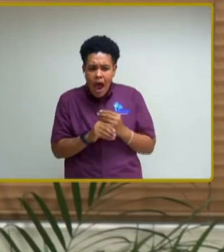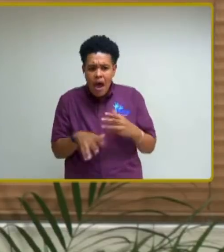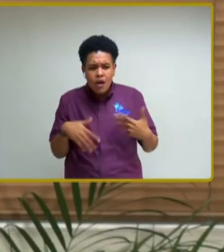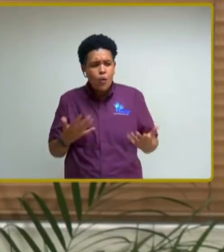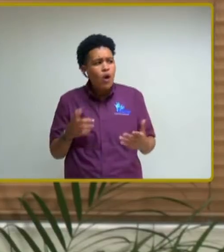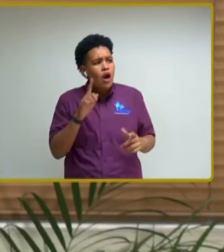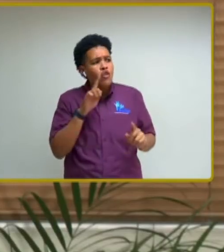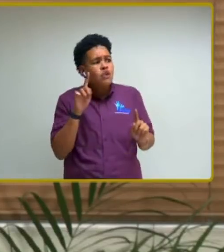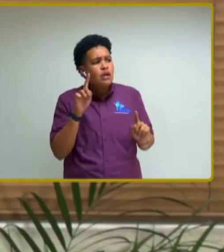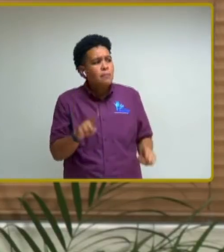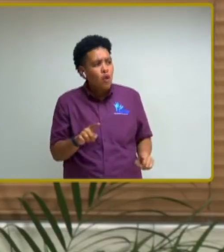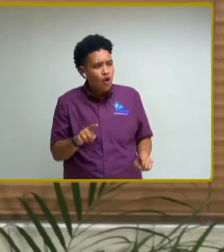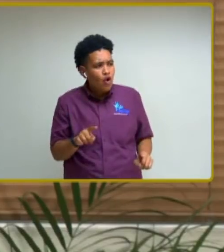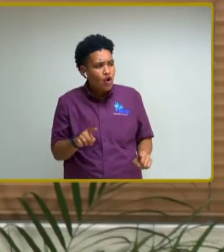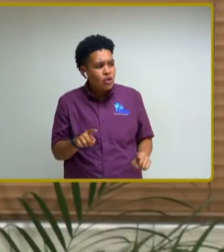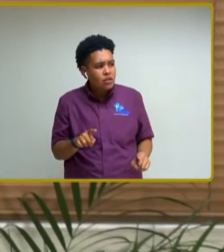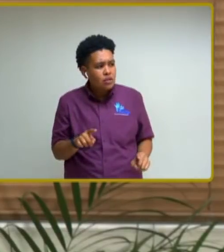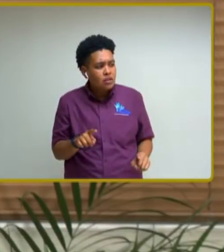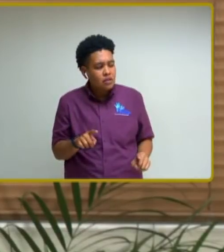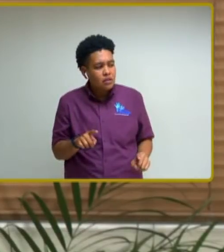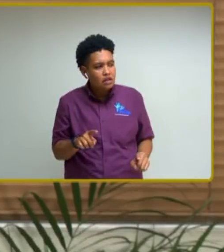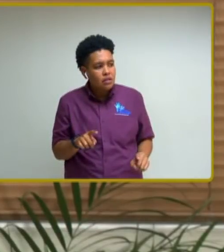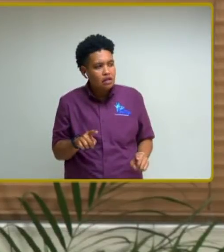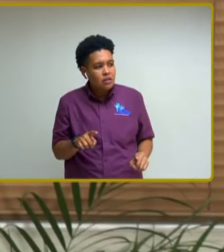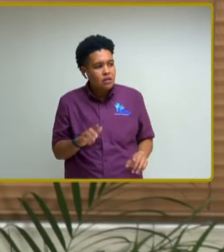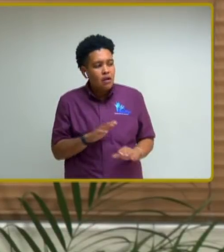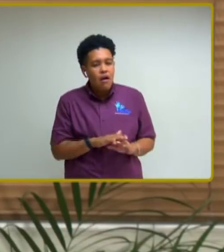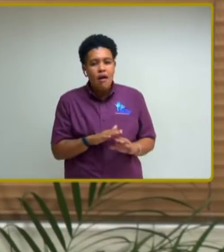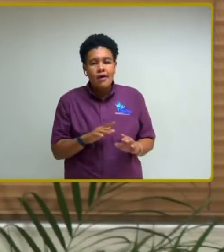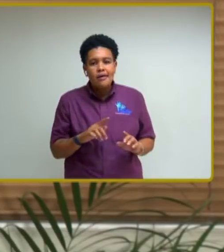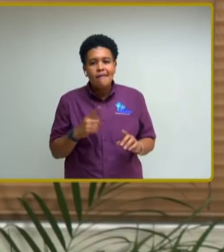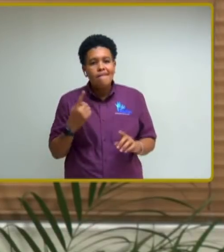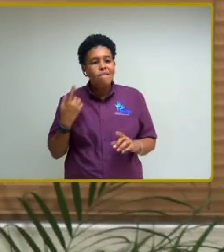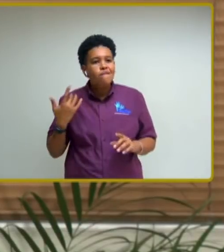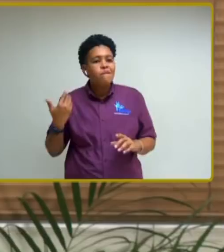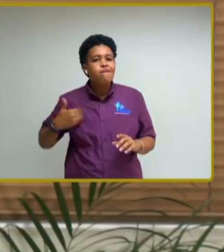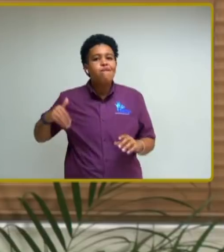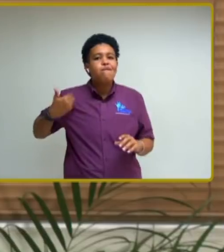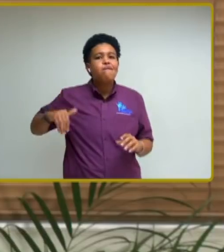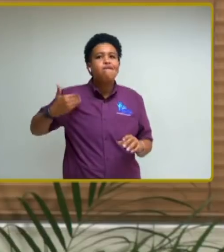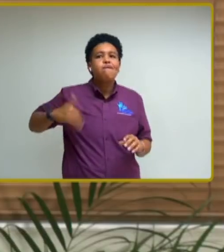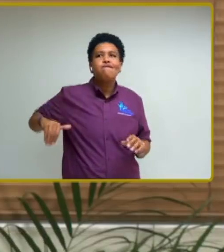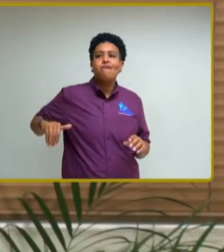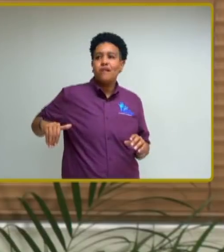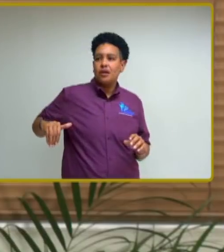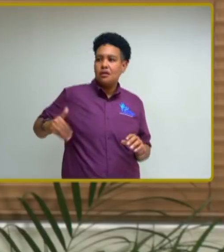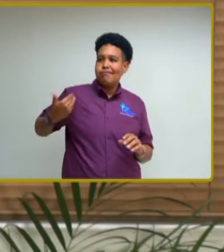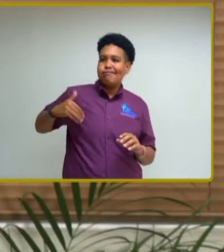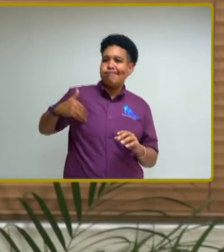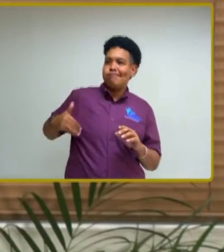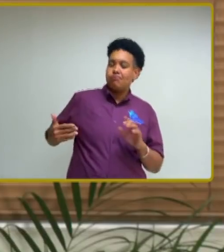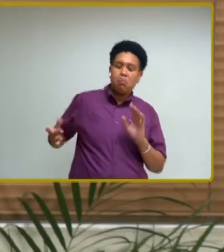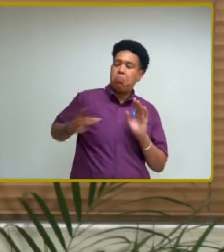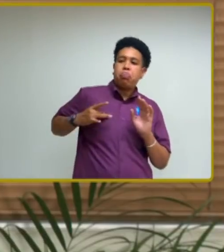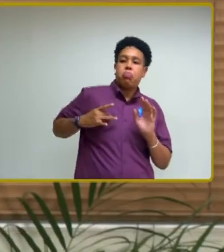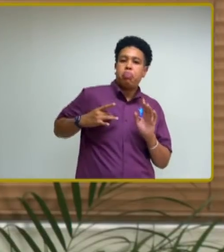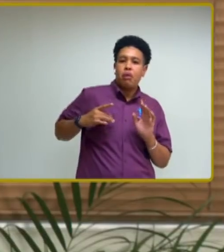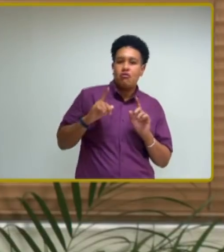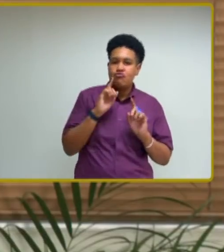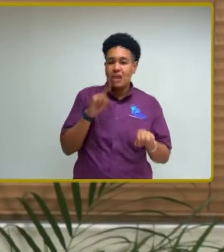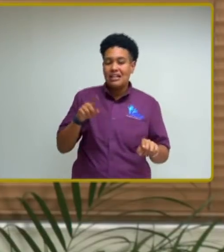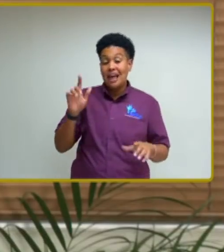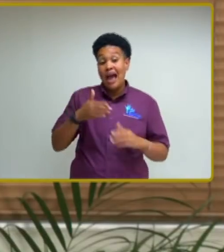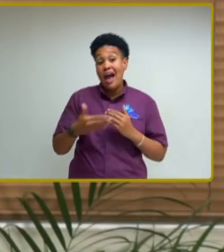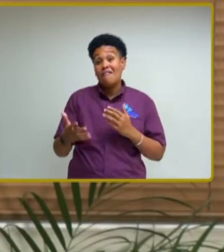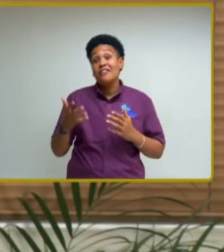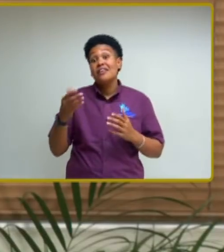a report on adverse reactions after it has been administered, and that data is available